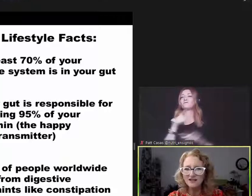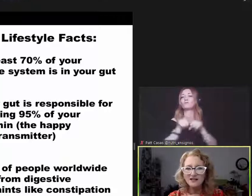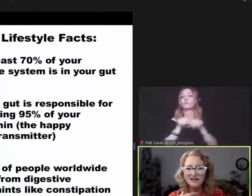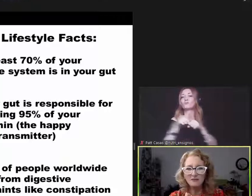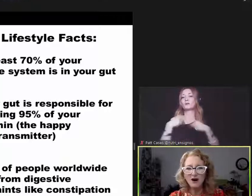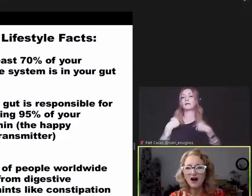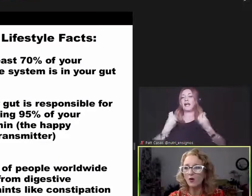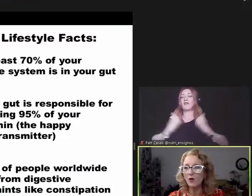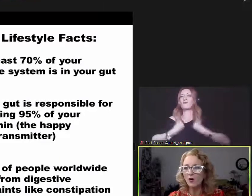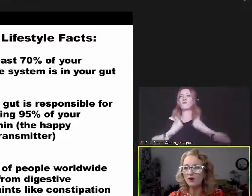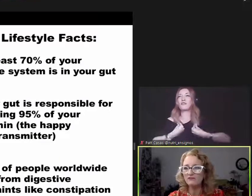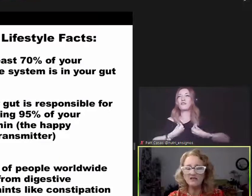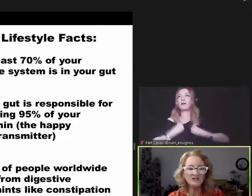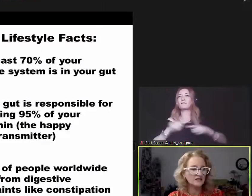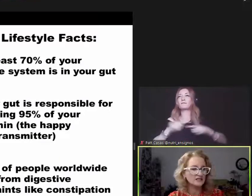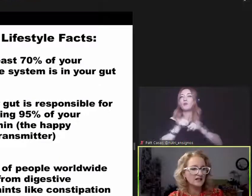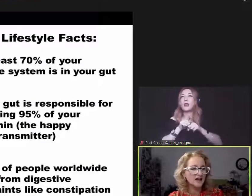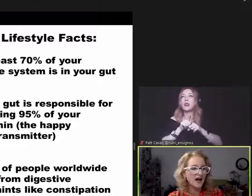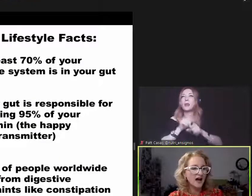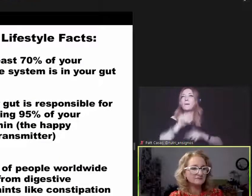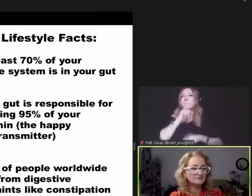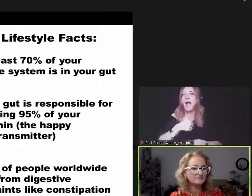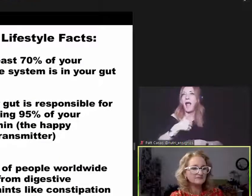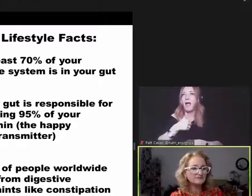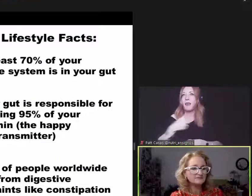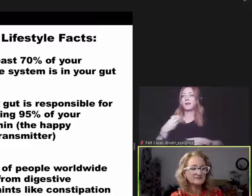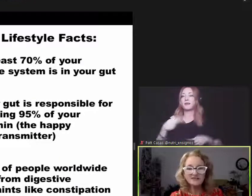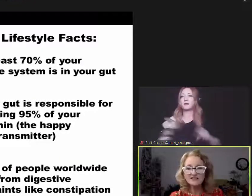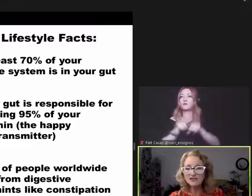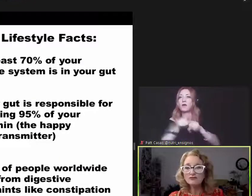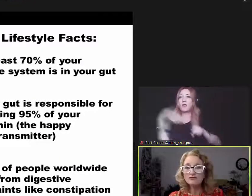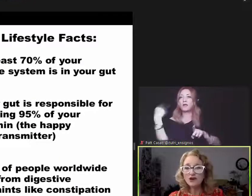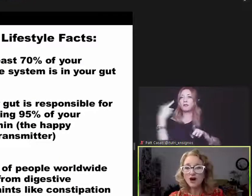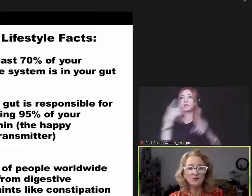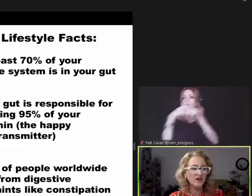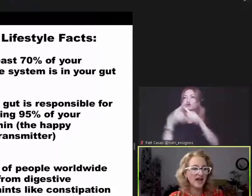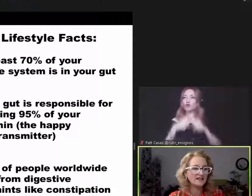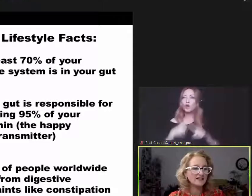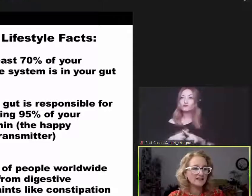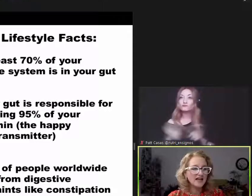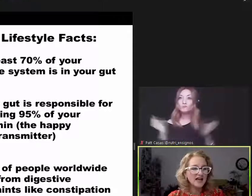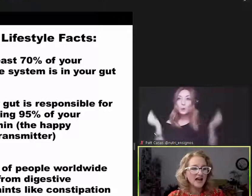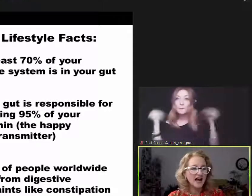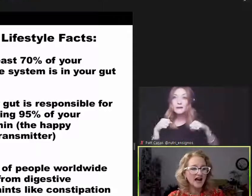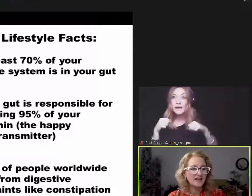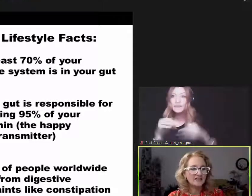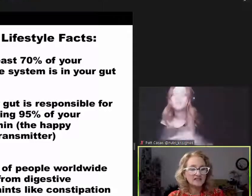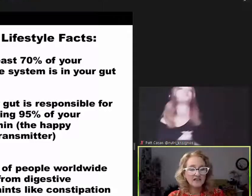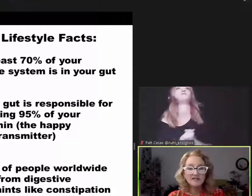shocked by all of these. Did you know that